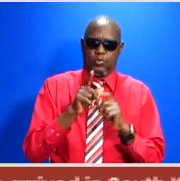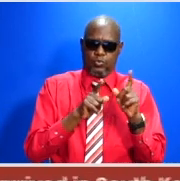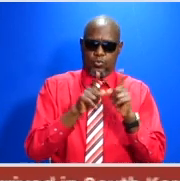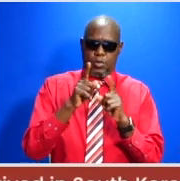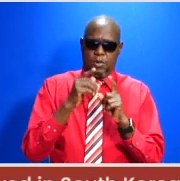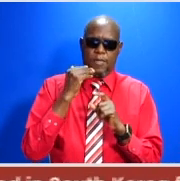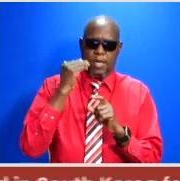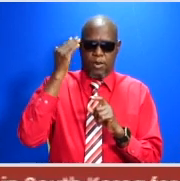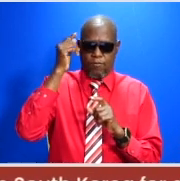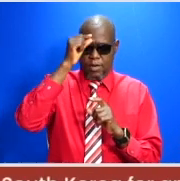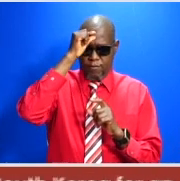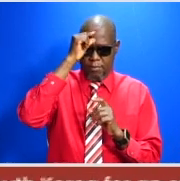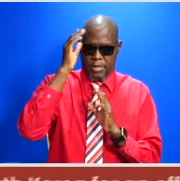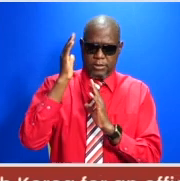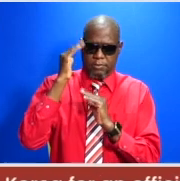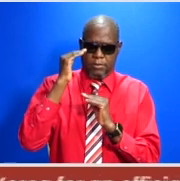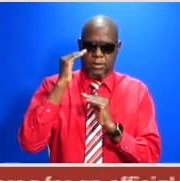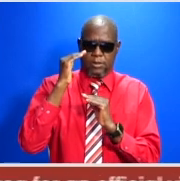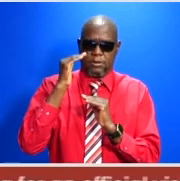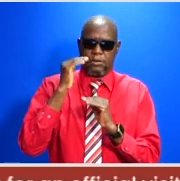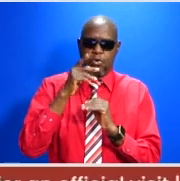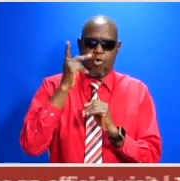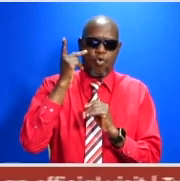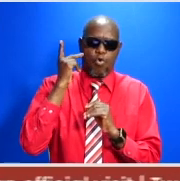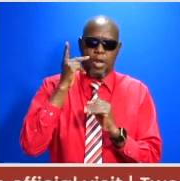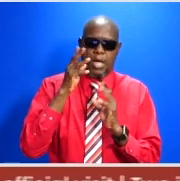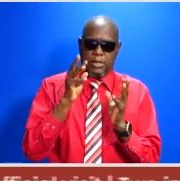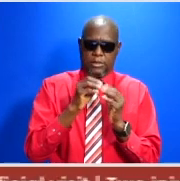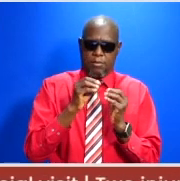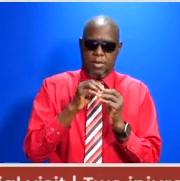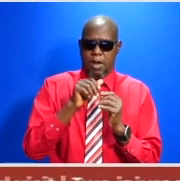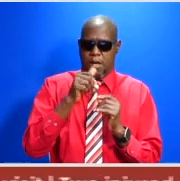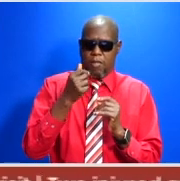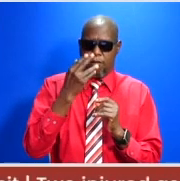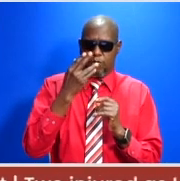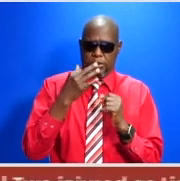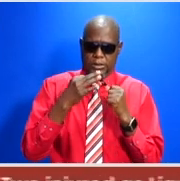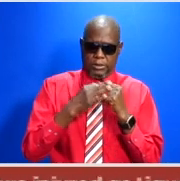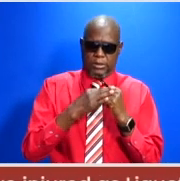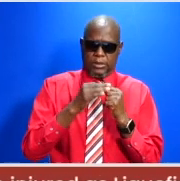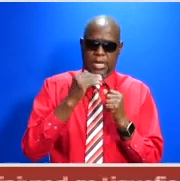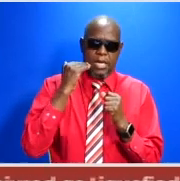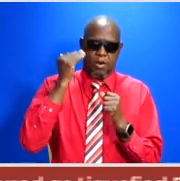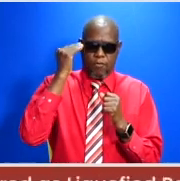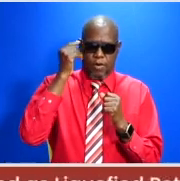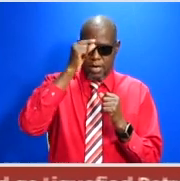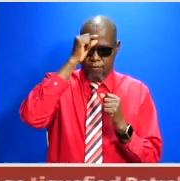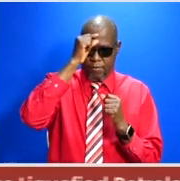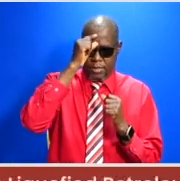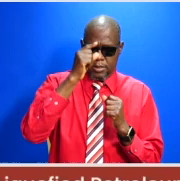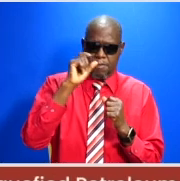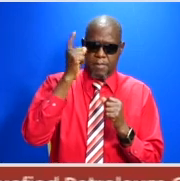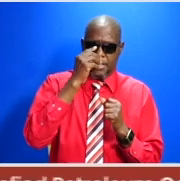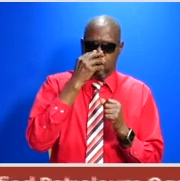to attend the Korea-Africa Summit together with over 48 other heads of state and government. According to President